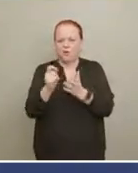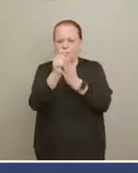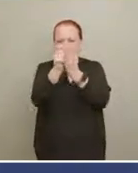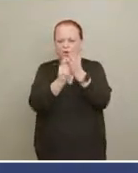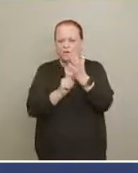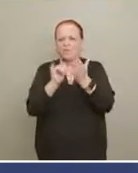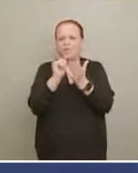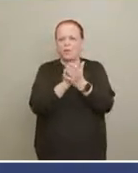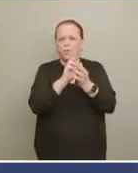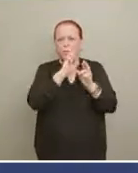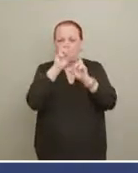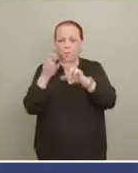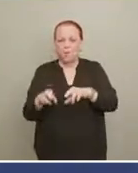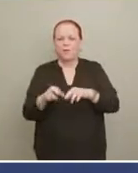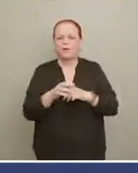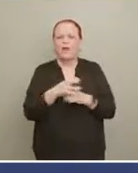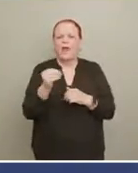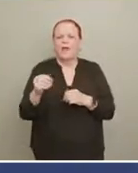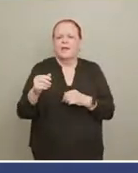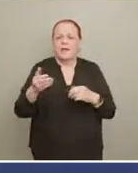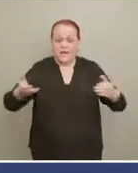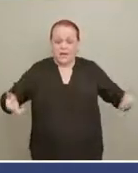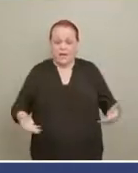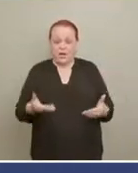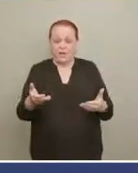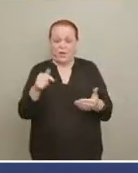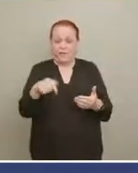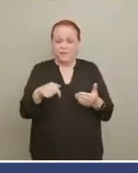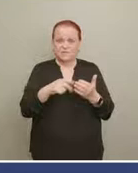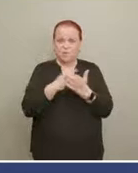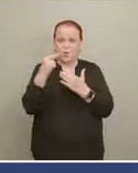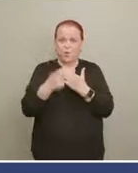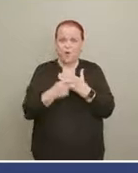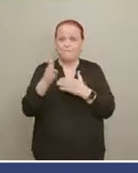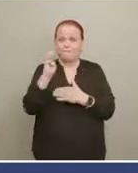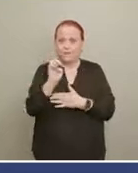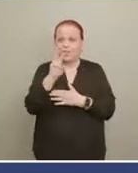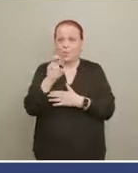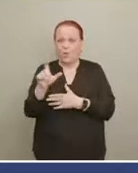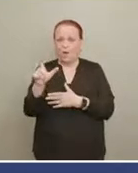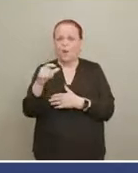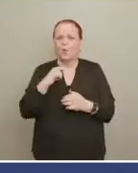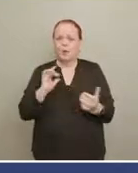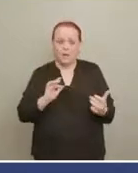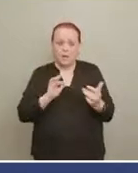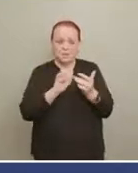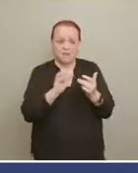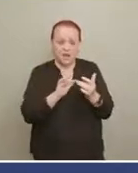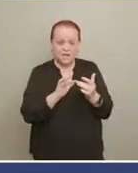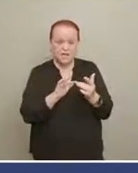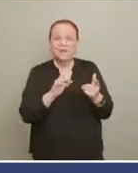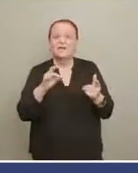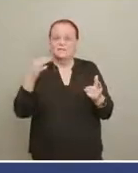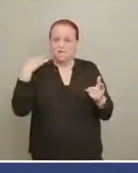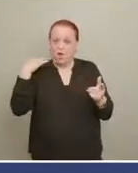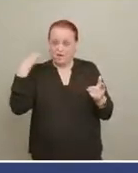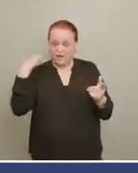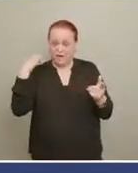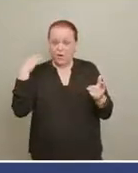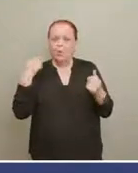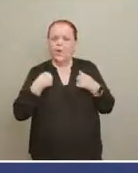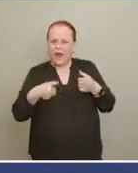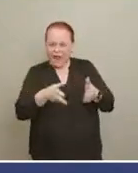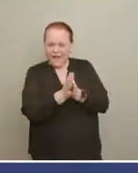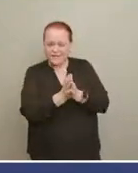court. This is a program where we get somebody, we contact somebody. It's a voluntary basis, and we ask them, do you want to go to